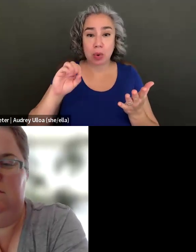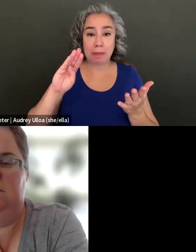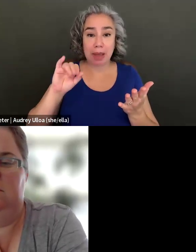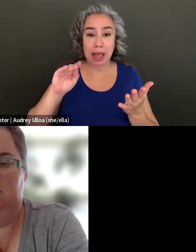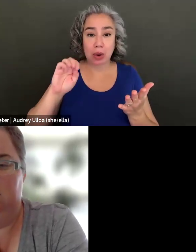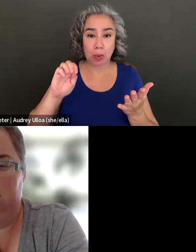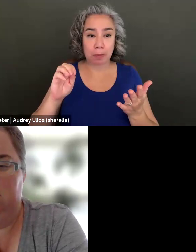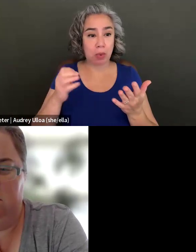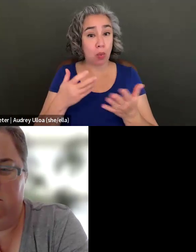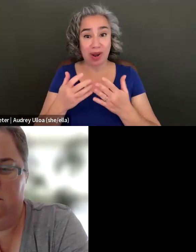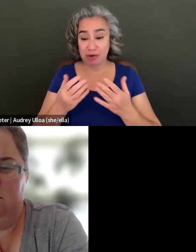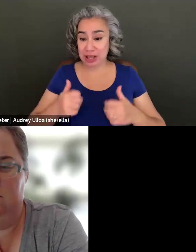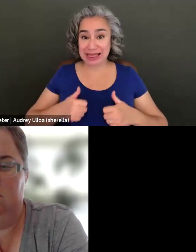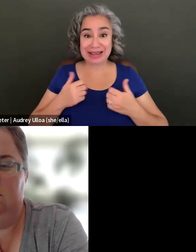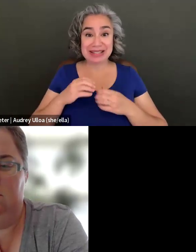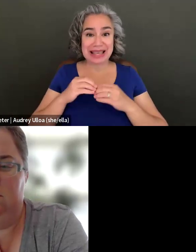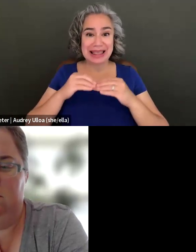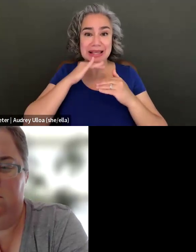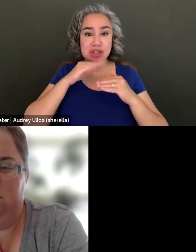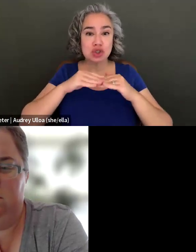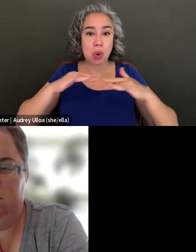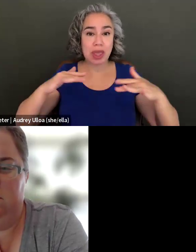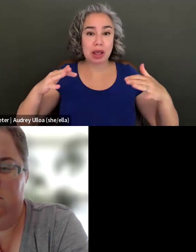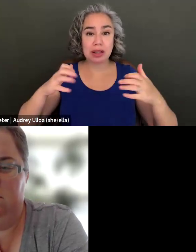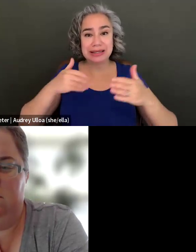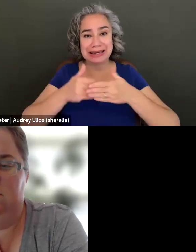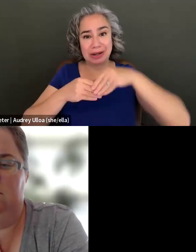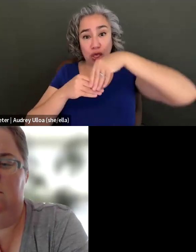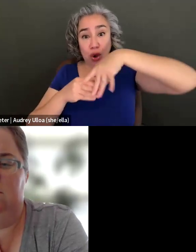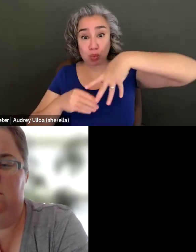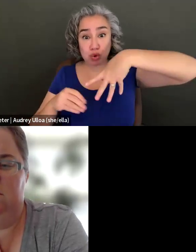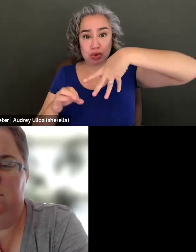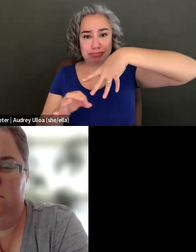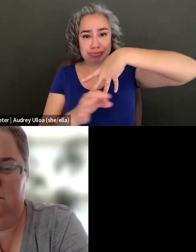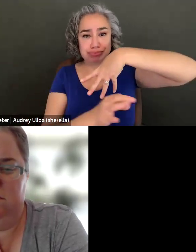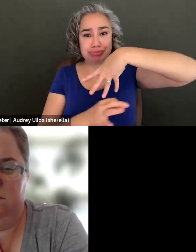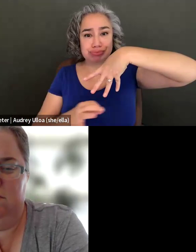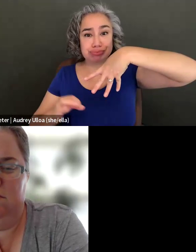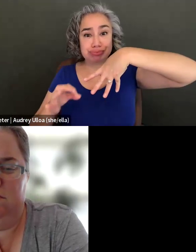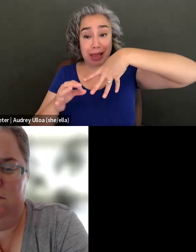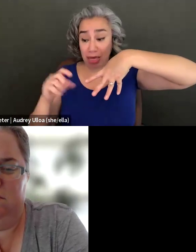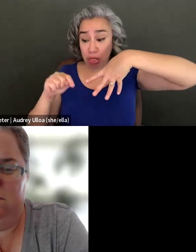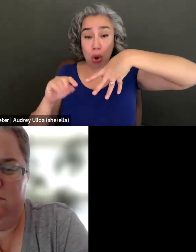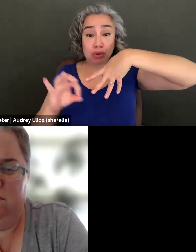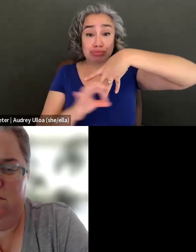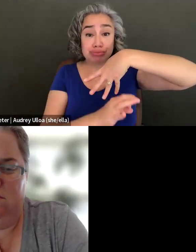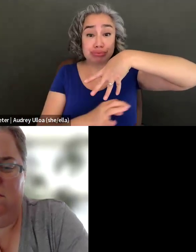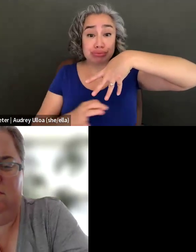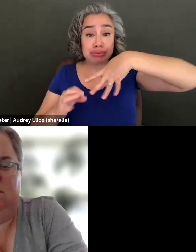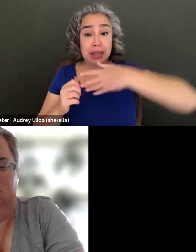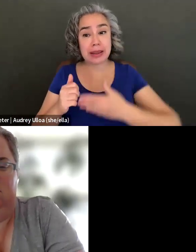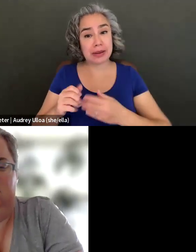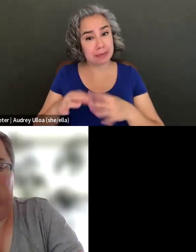live in the soil surrounding the roots. These microorganisms are important in supporting the health of the